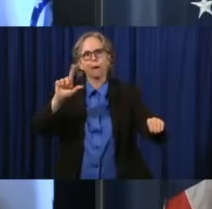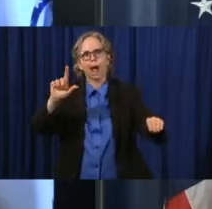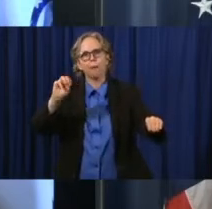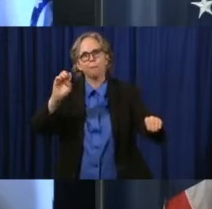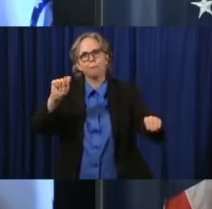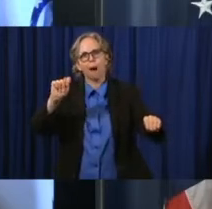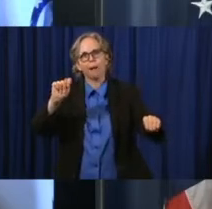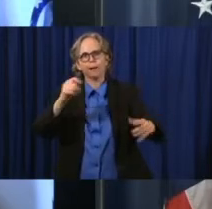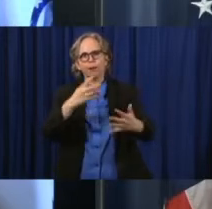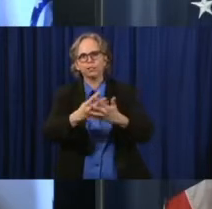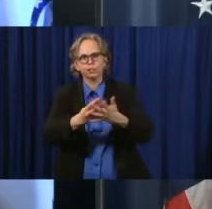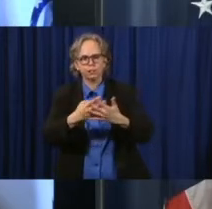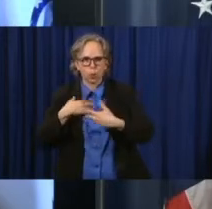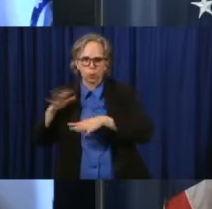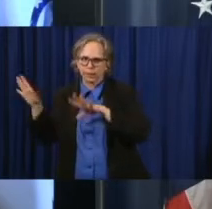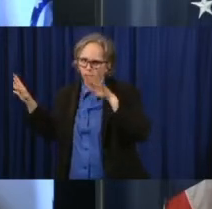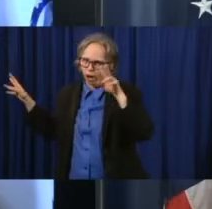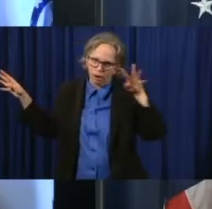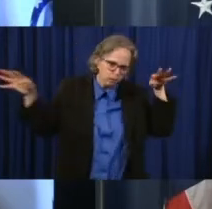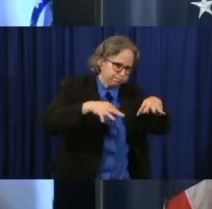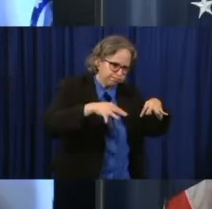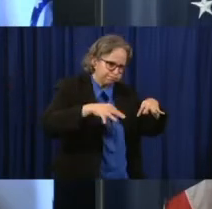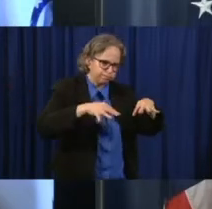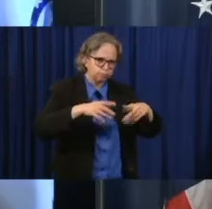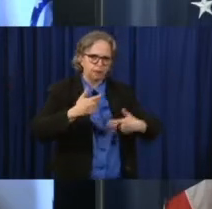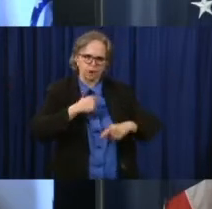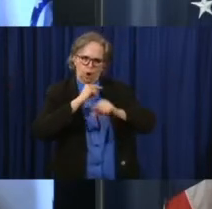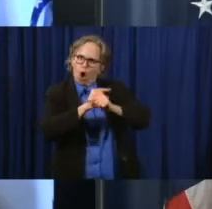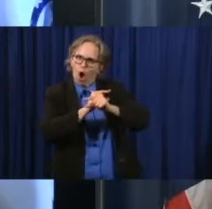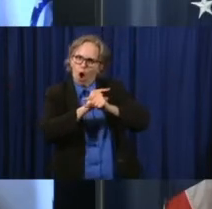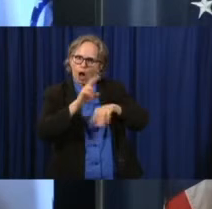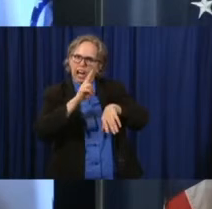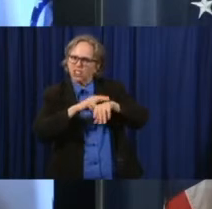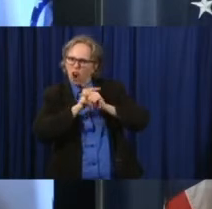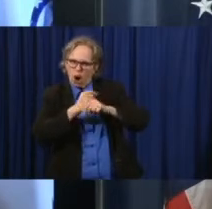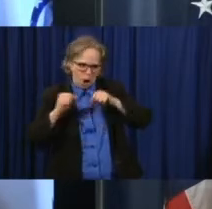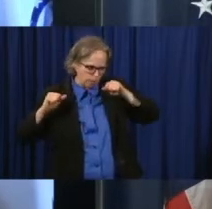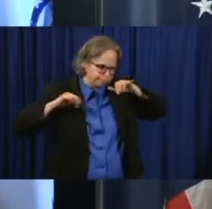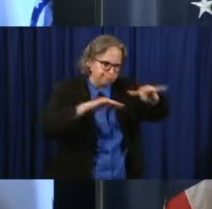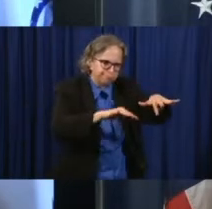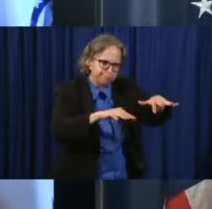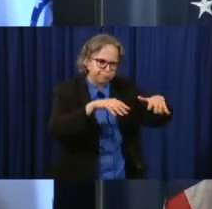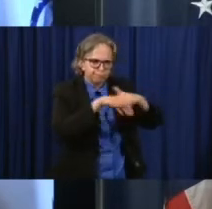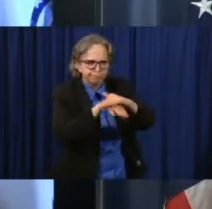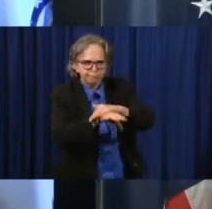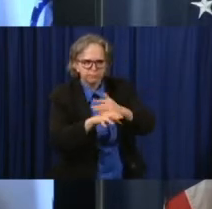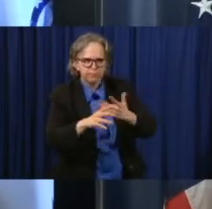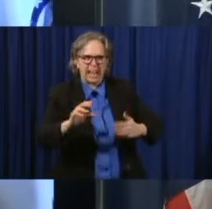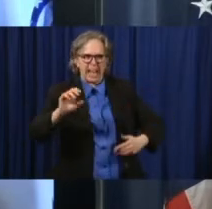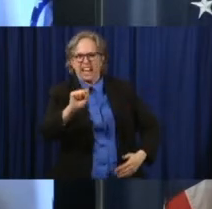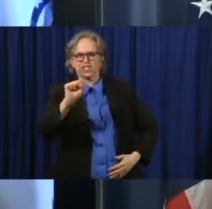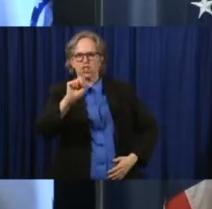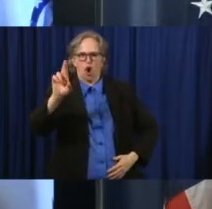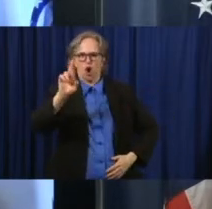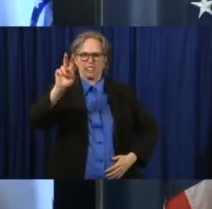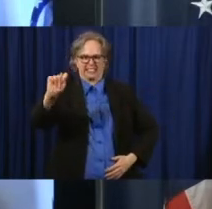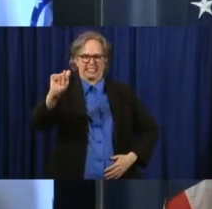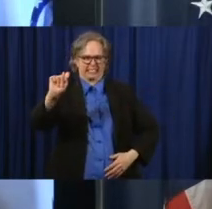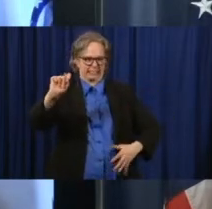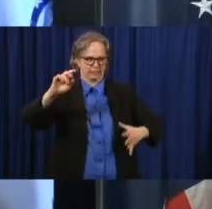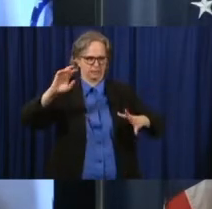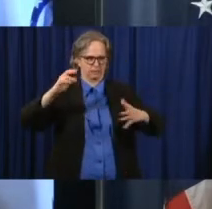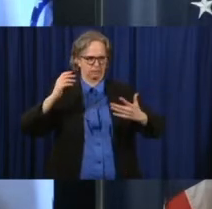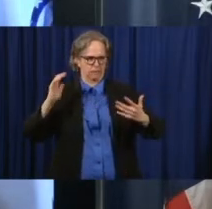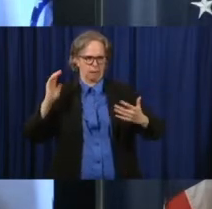in the National Guard. We've put SRT members and STAR members in there from